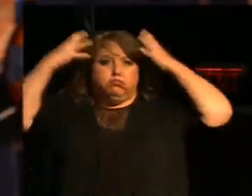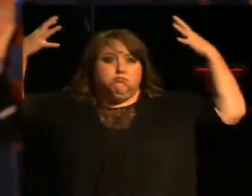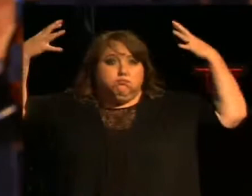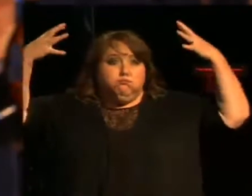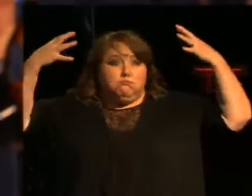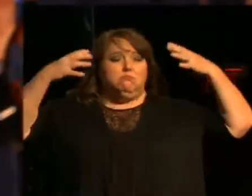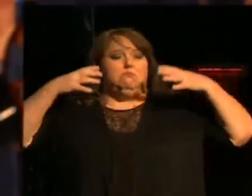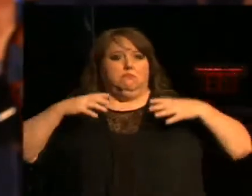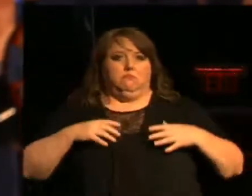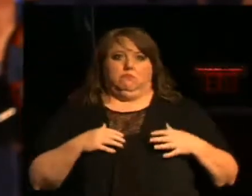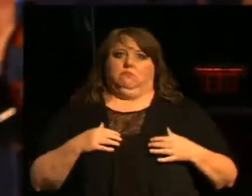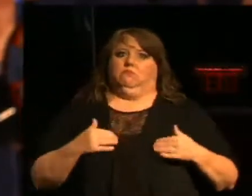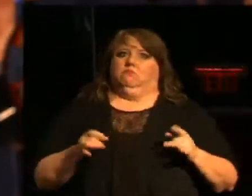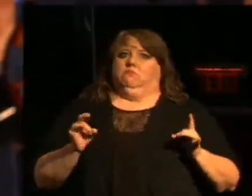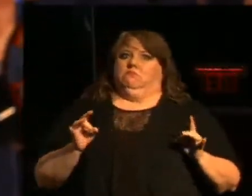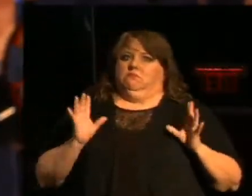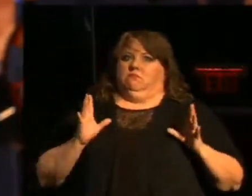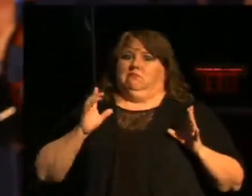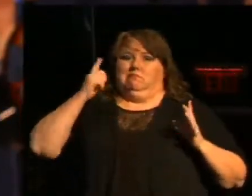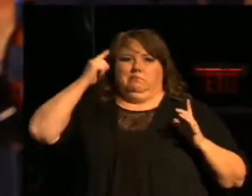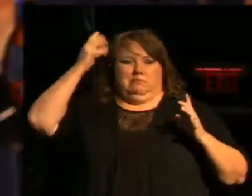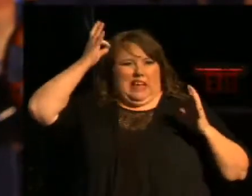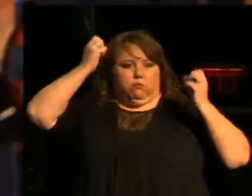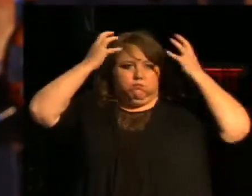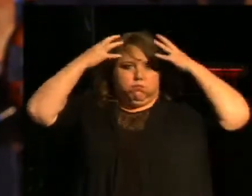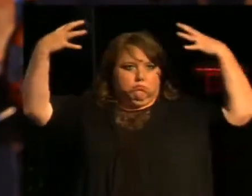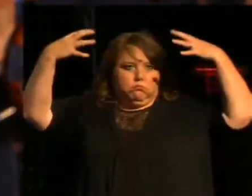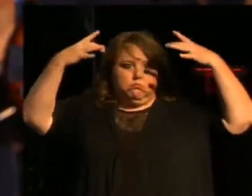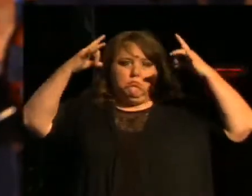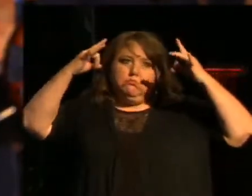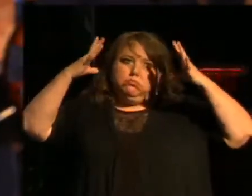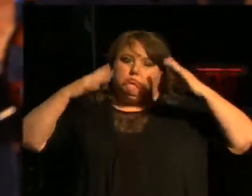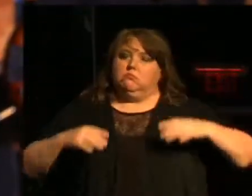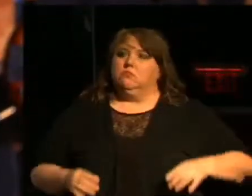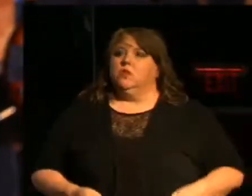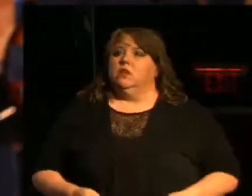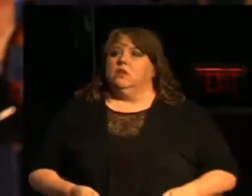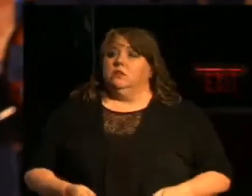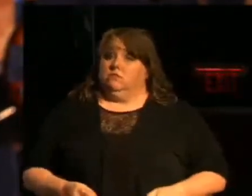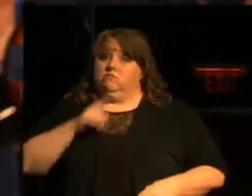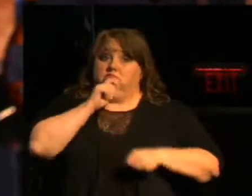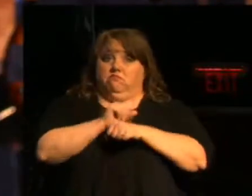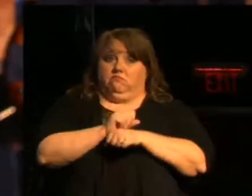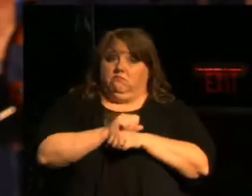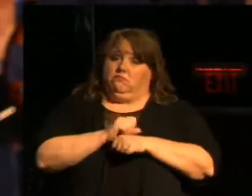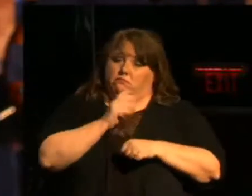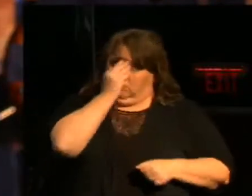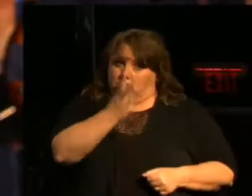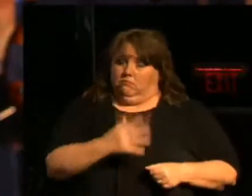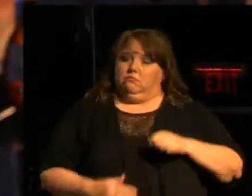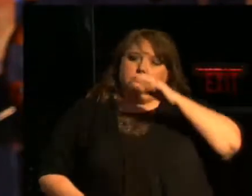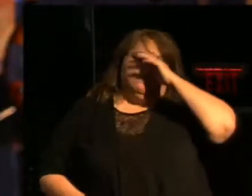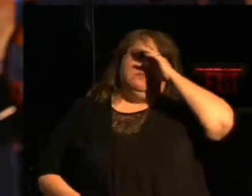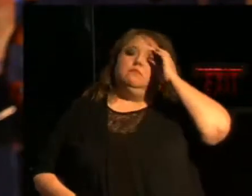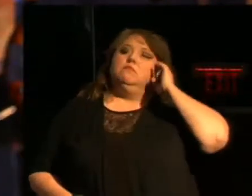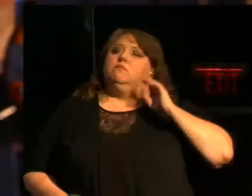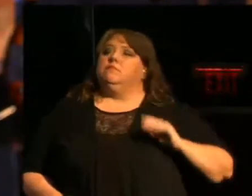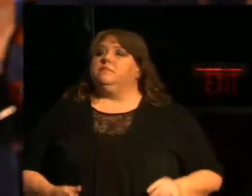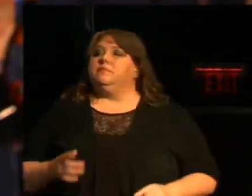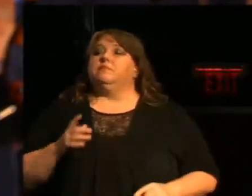This series is based on a book by a gentleman named William Sloane Coffin, who was a